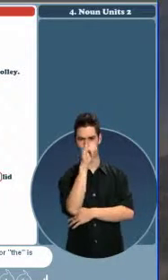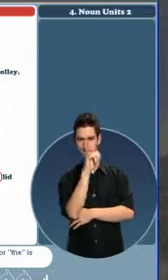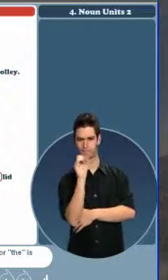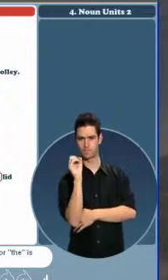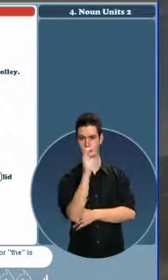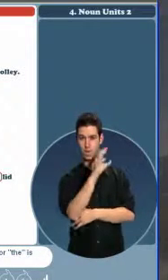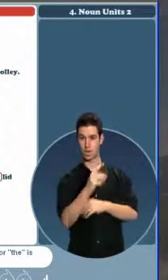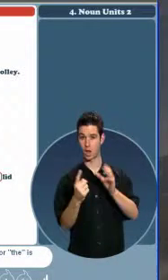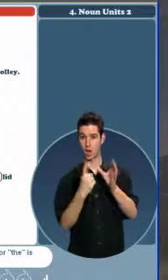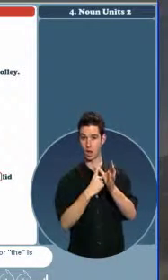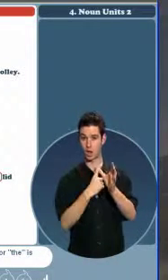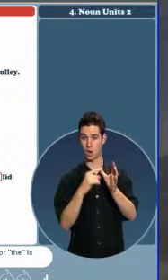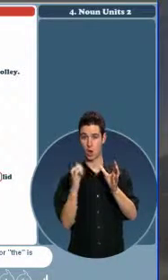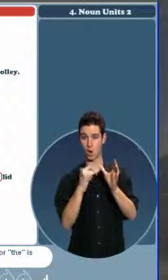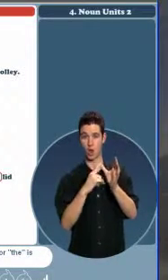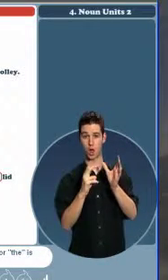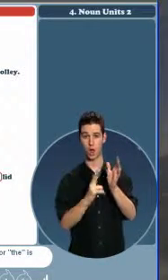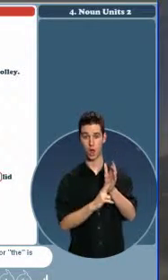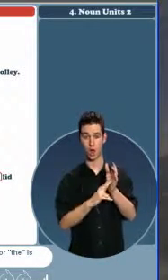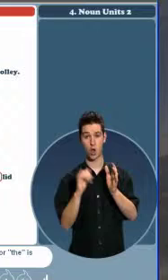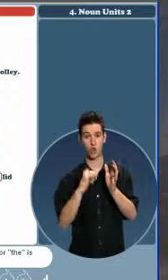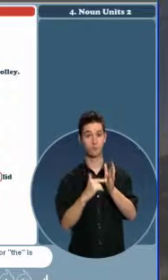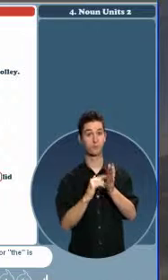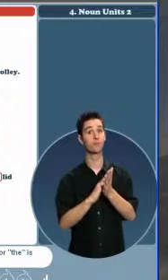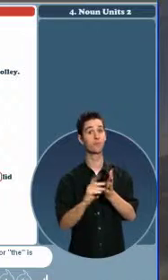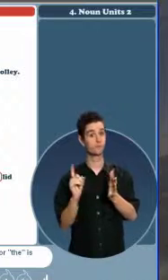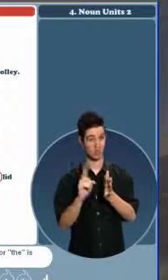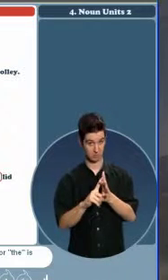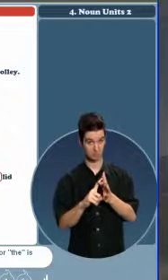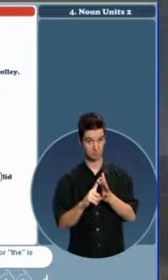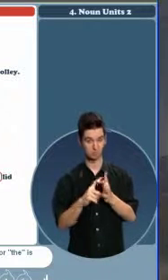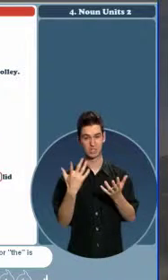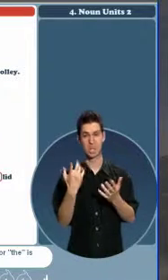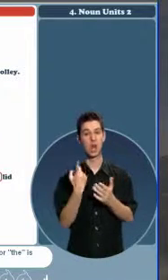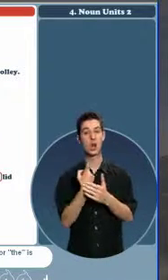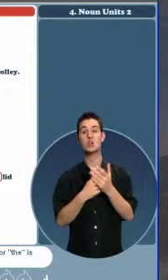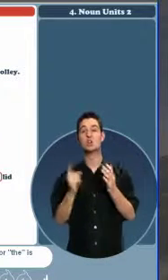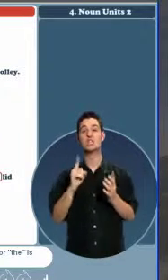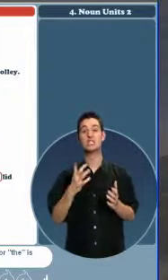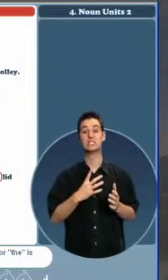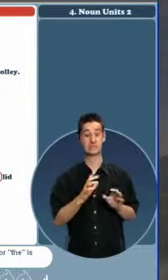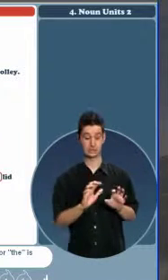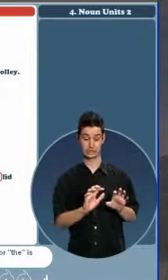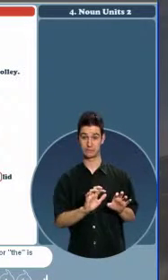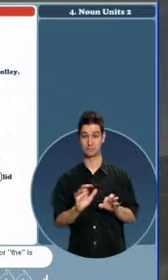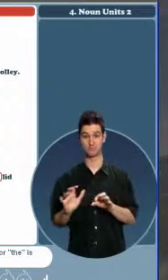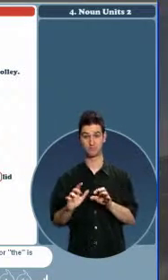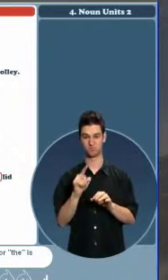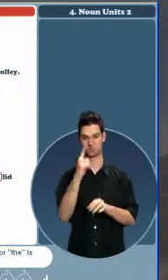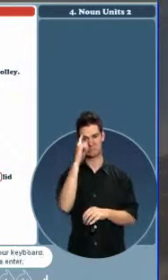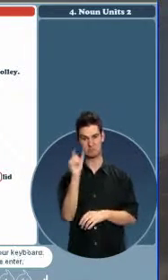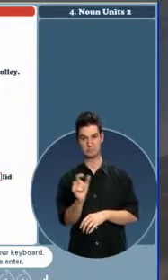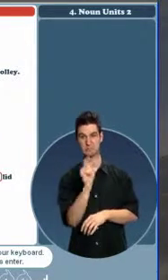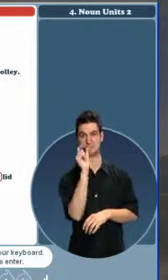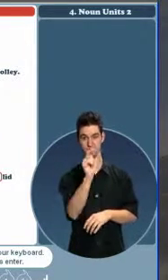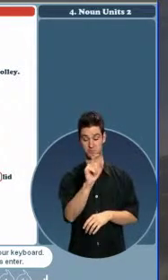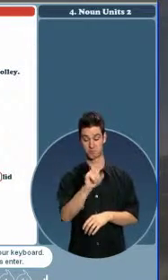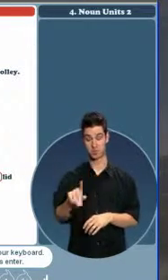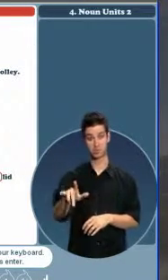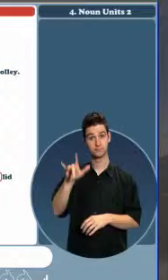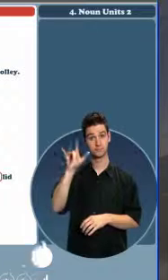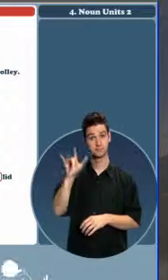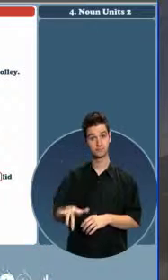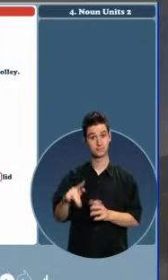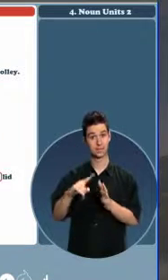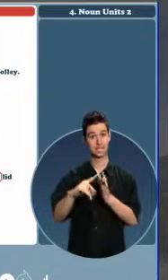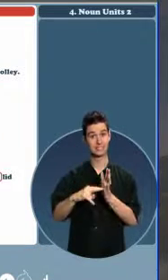need to decide if a, an, or the is required. Simply type in your